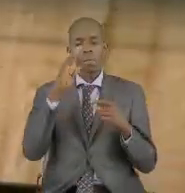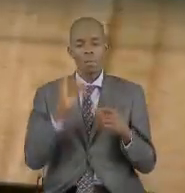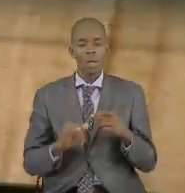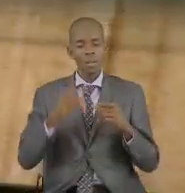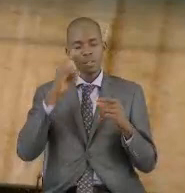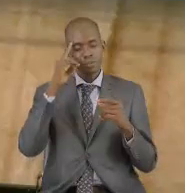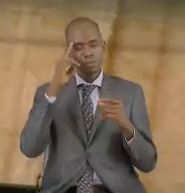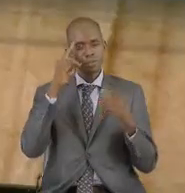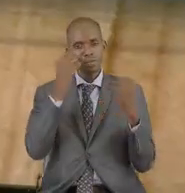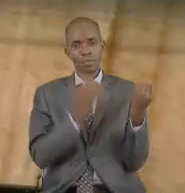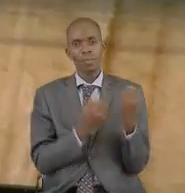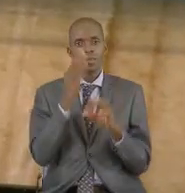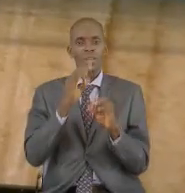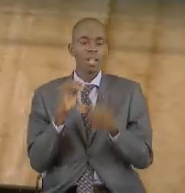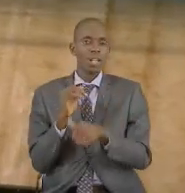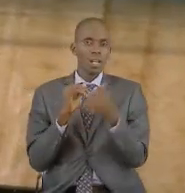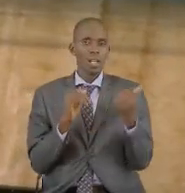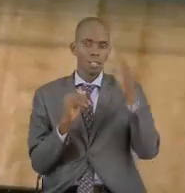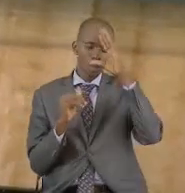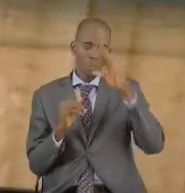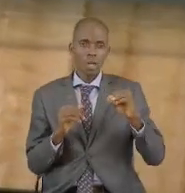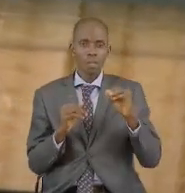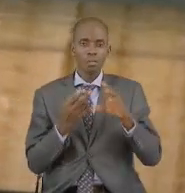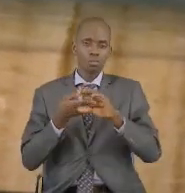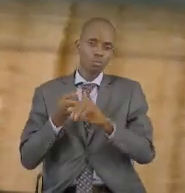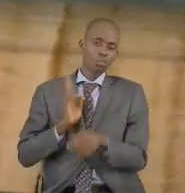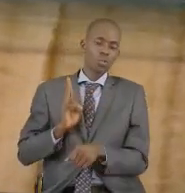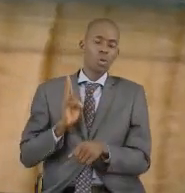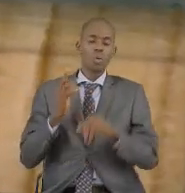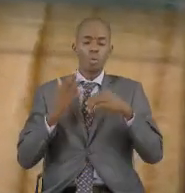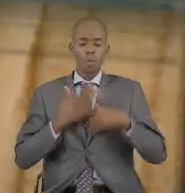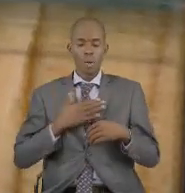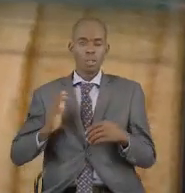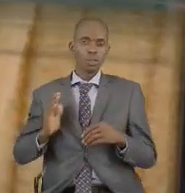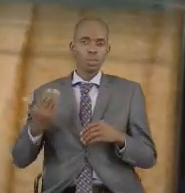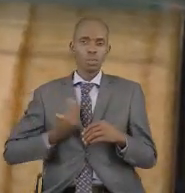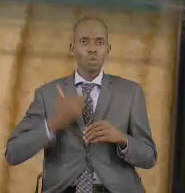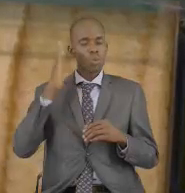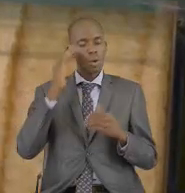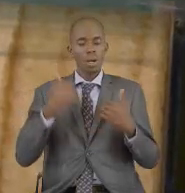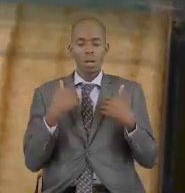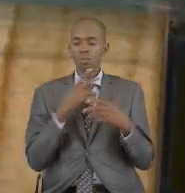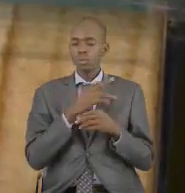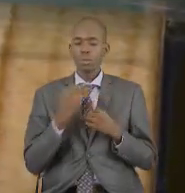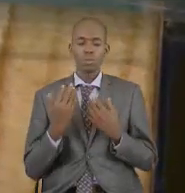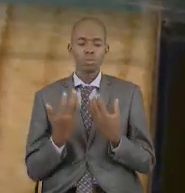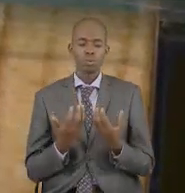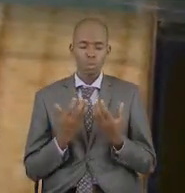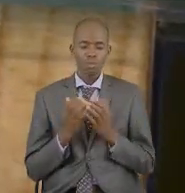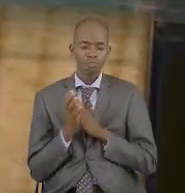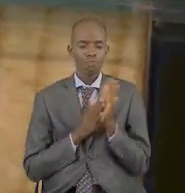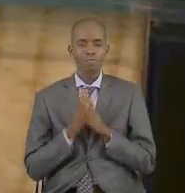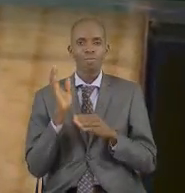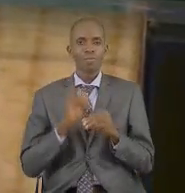man draw back, my soul shall not have pleasure in him. But we are not of them that draw